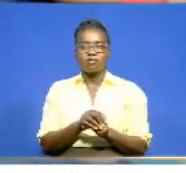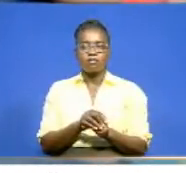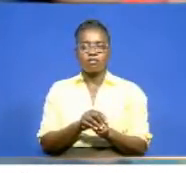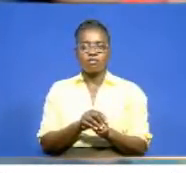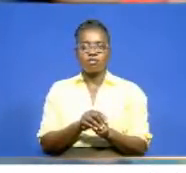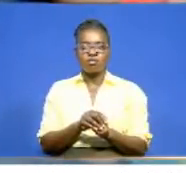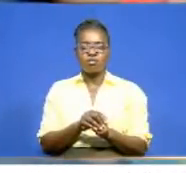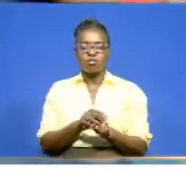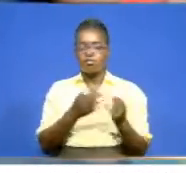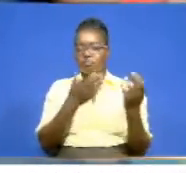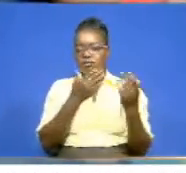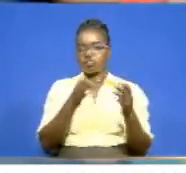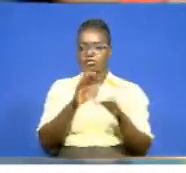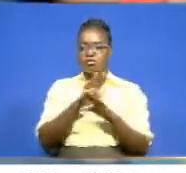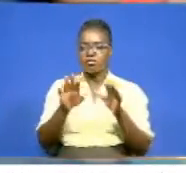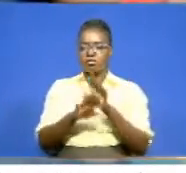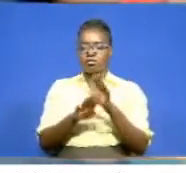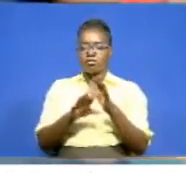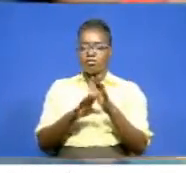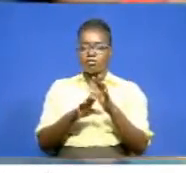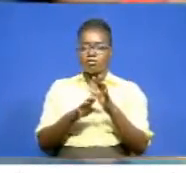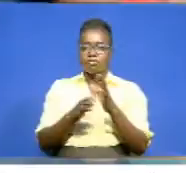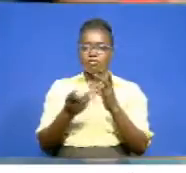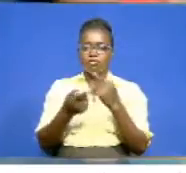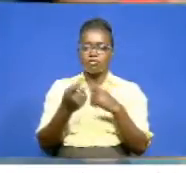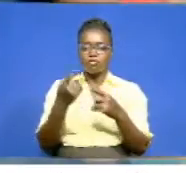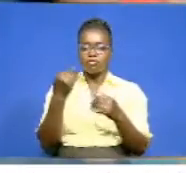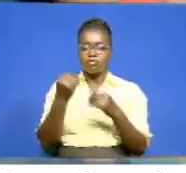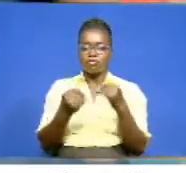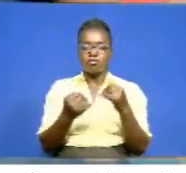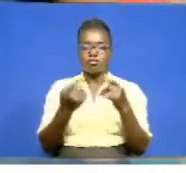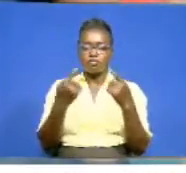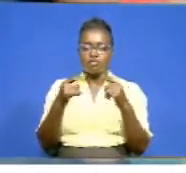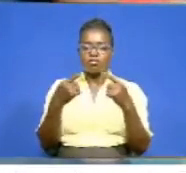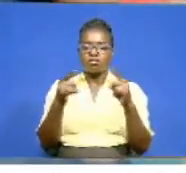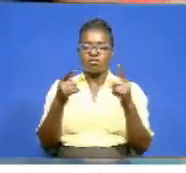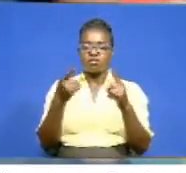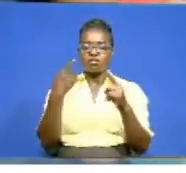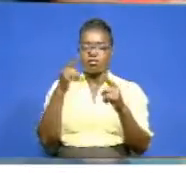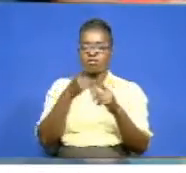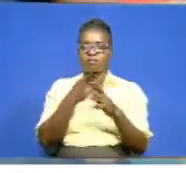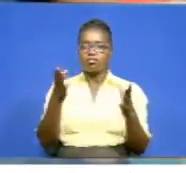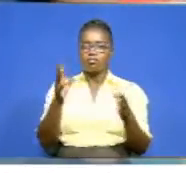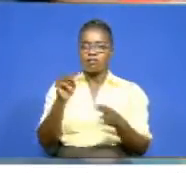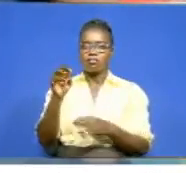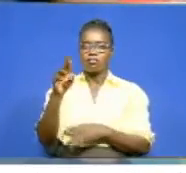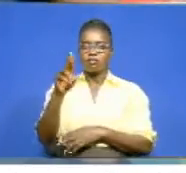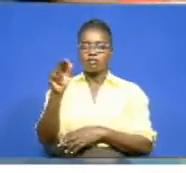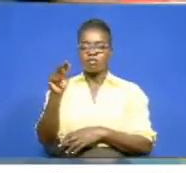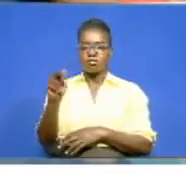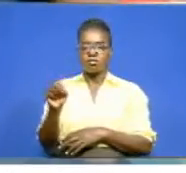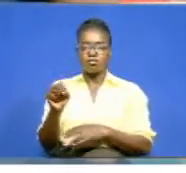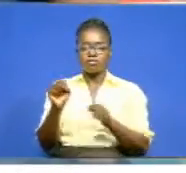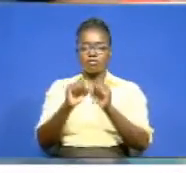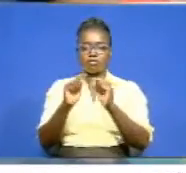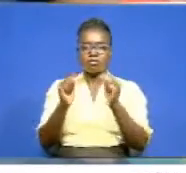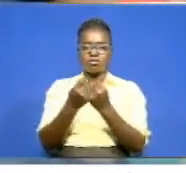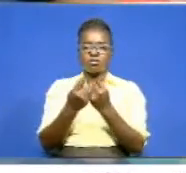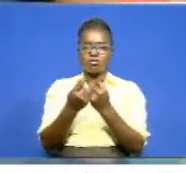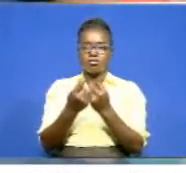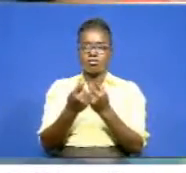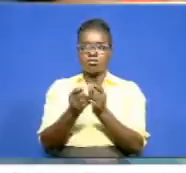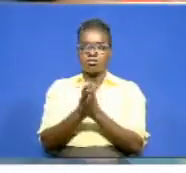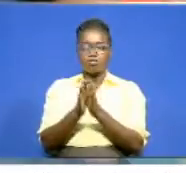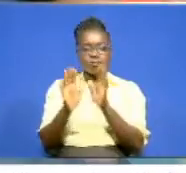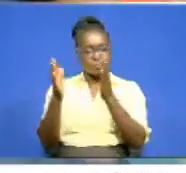we're going to see everything come to fruition, especially when it comes to the line of succession for this Morans team. And once again, congratulations to